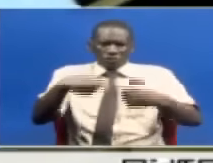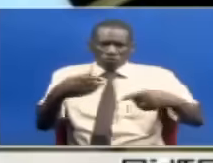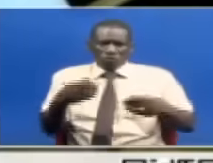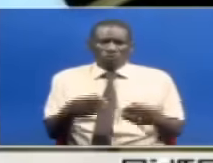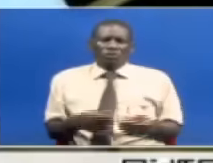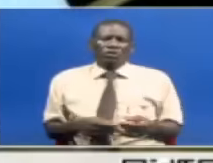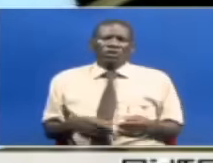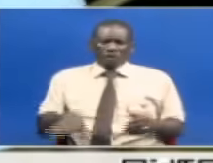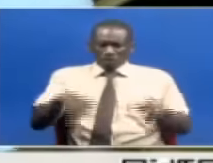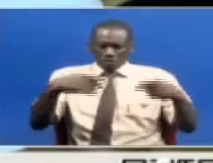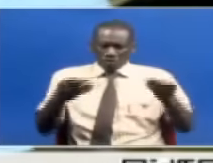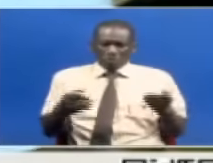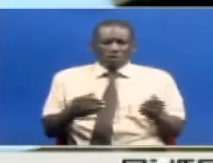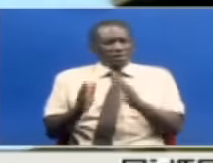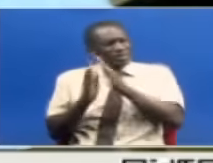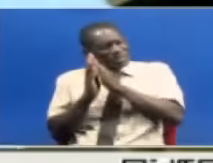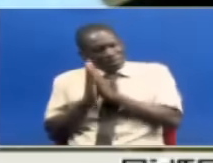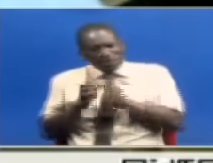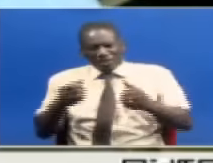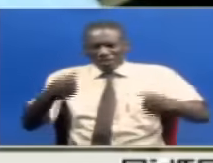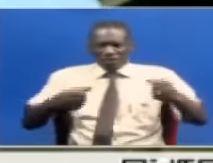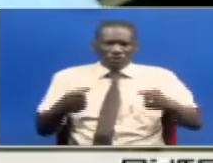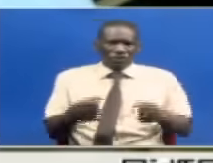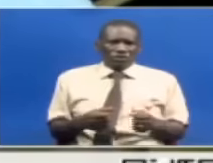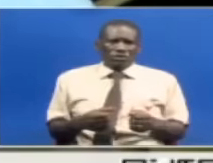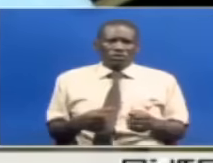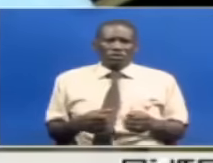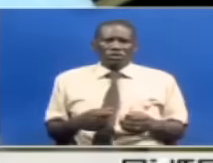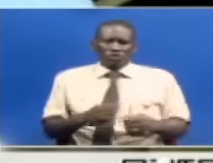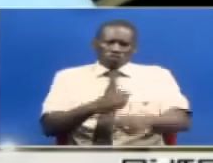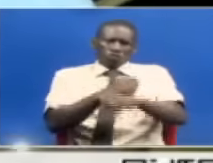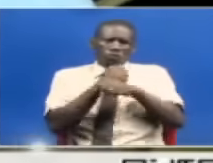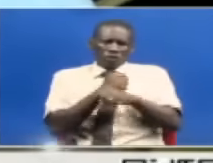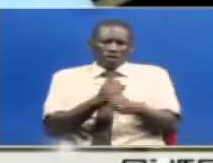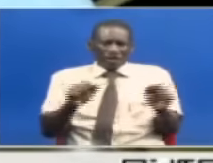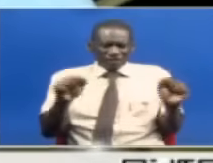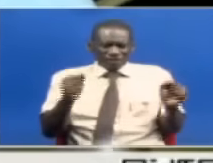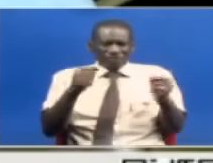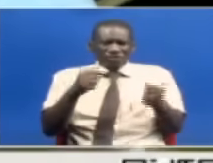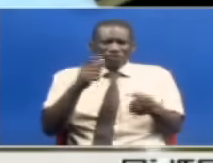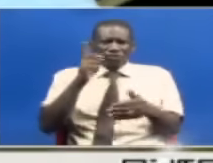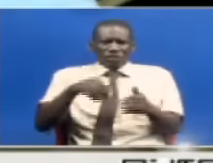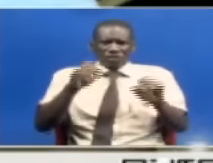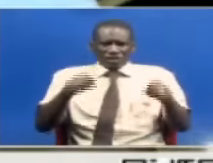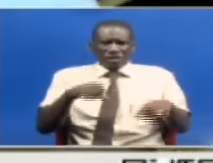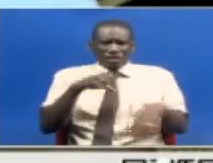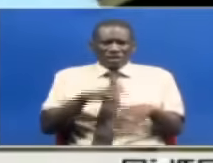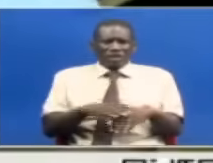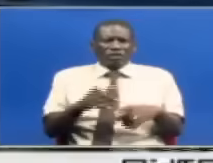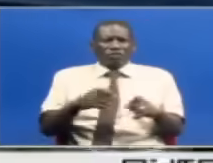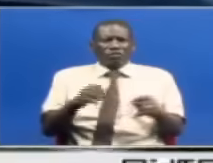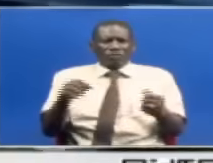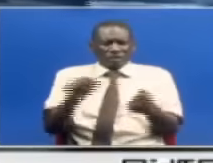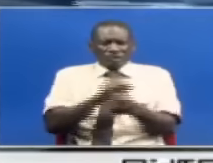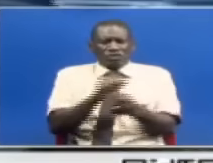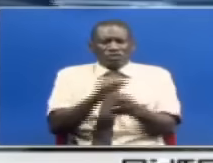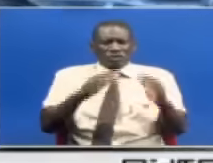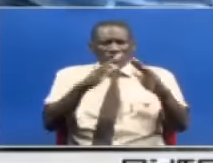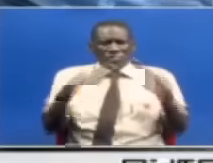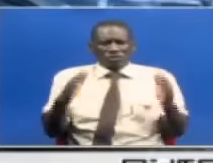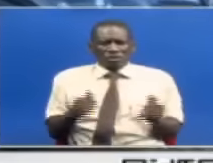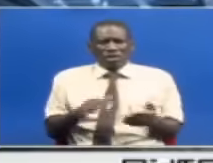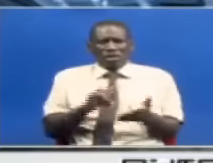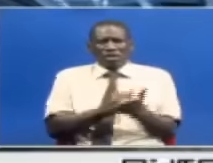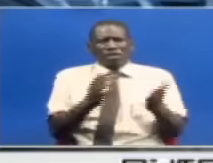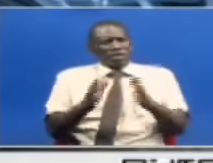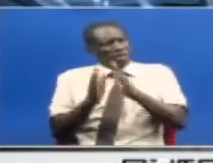have had to sleep in their cars just to protect and salvage whatever they can get from the demolitions. That is where I slept, that